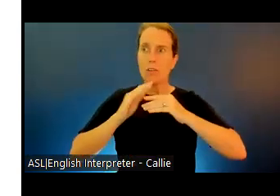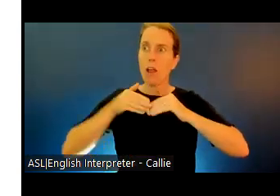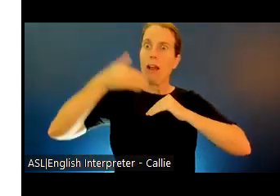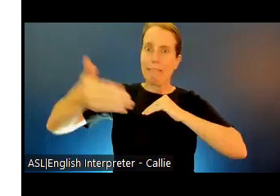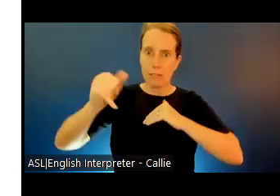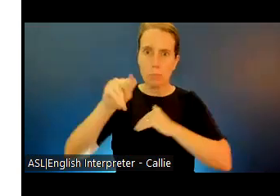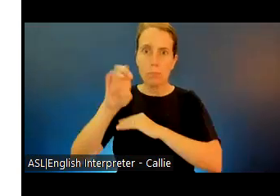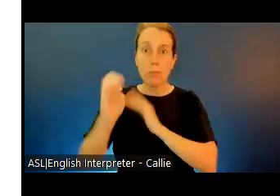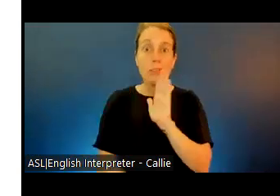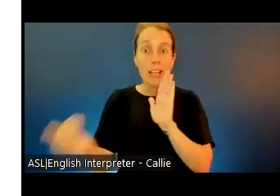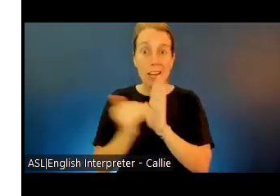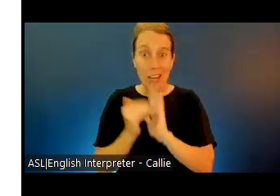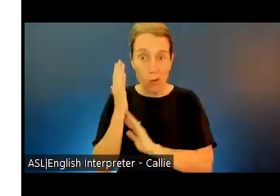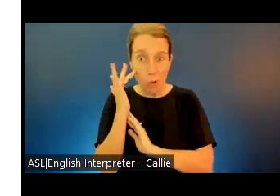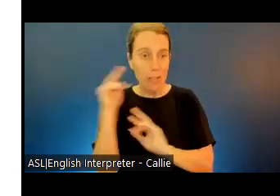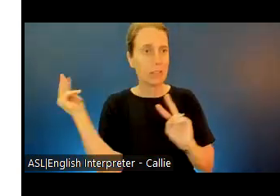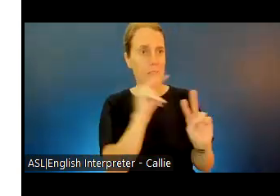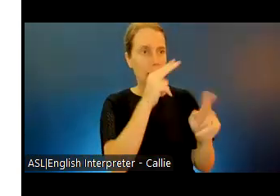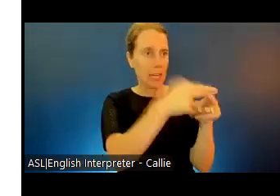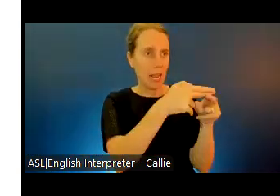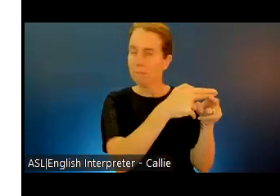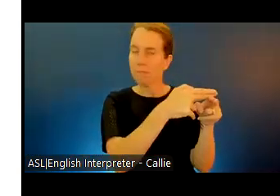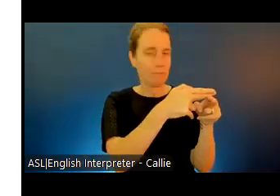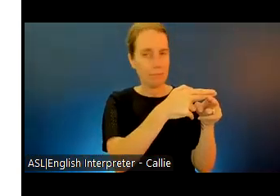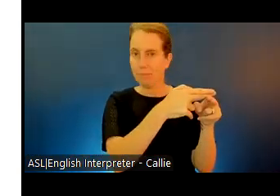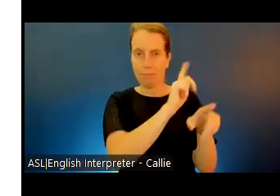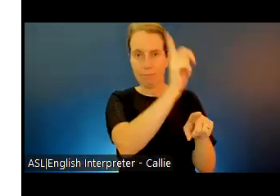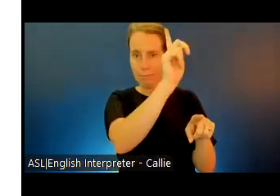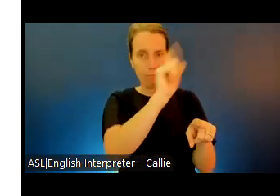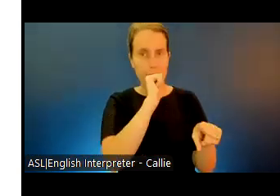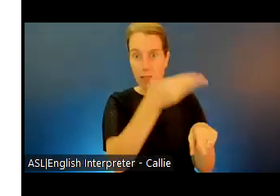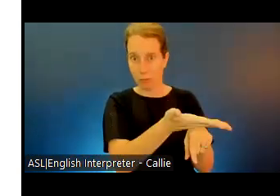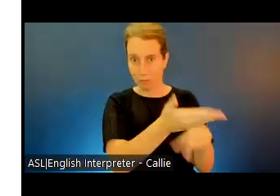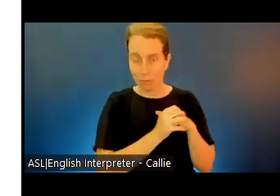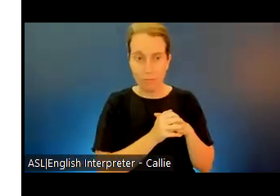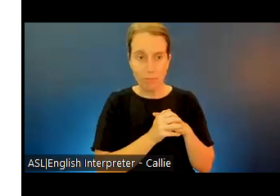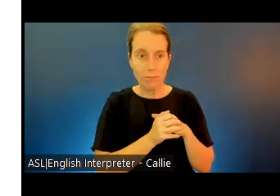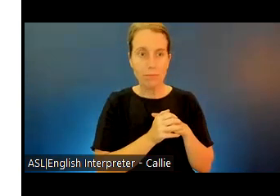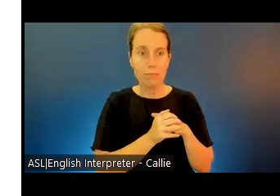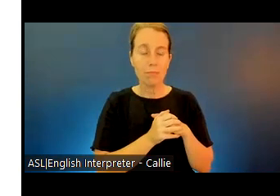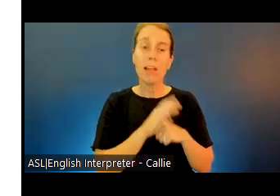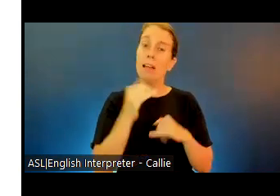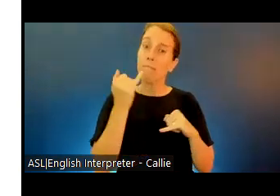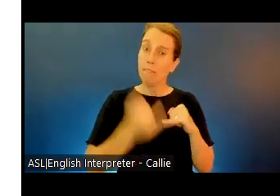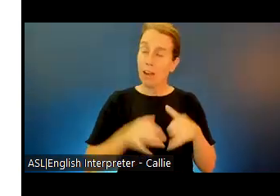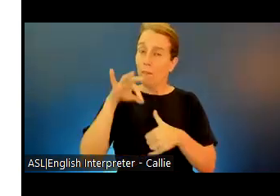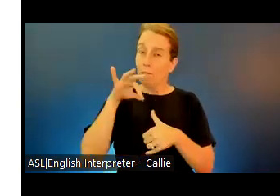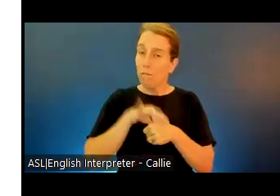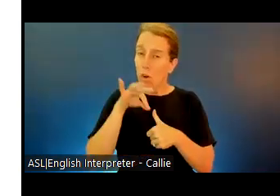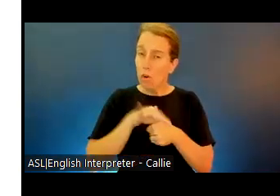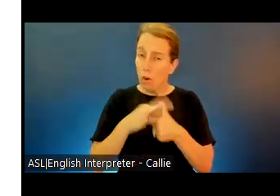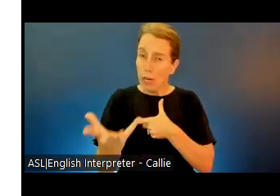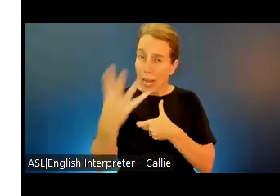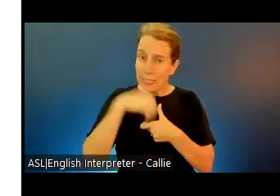they're not around you or your loved ones. Finally, voter engagement, which is probably something that you don't hear people